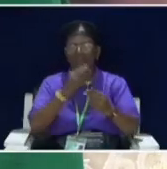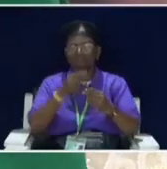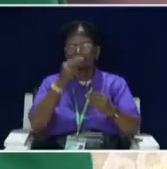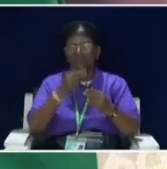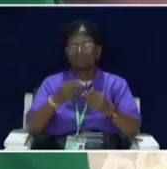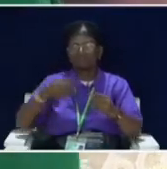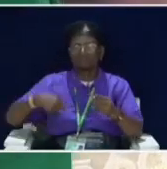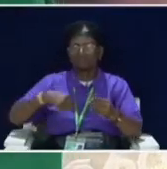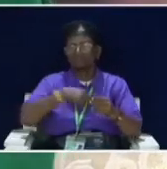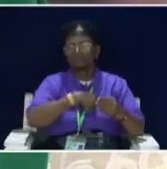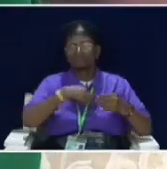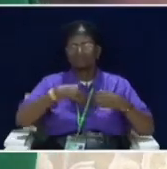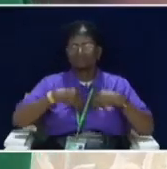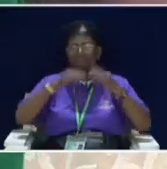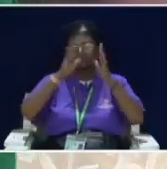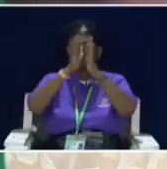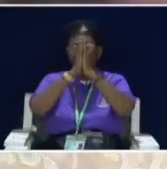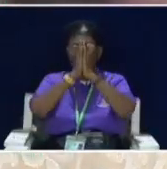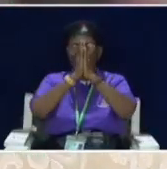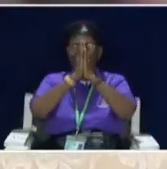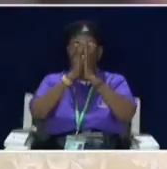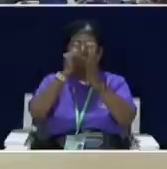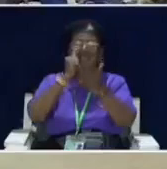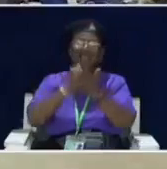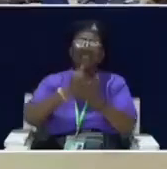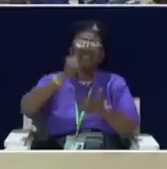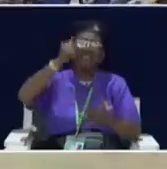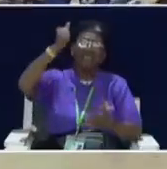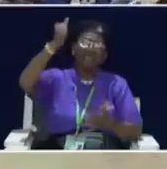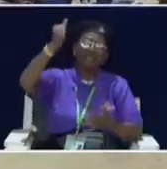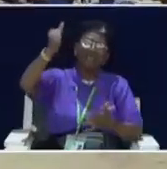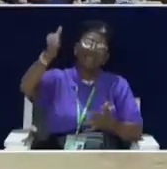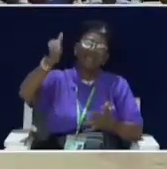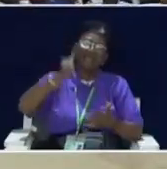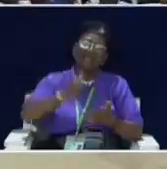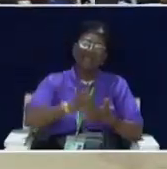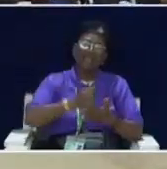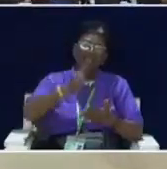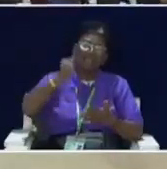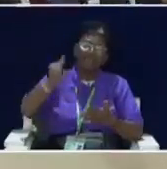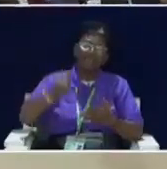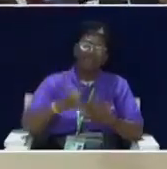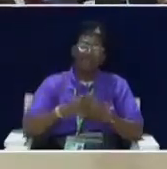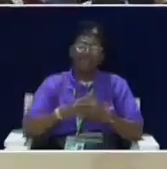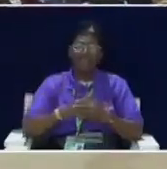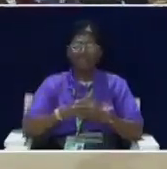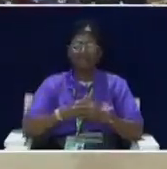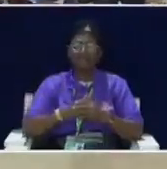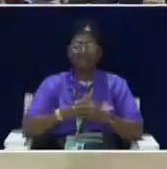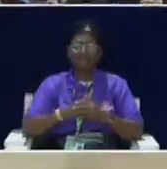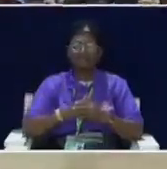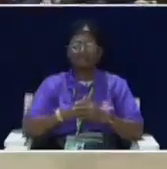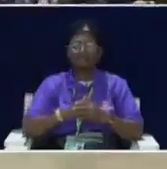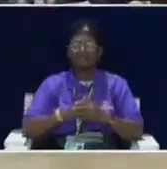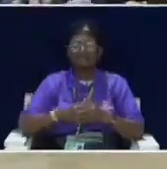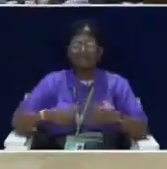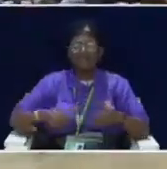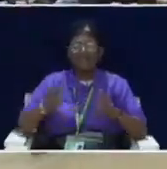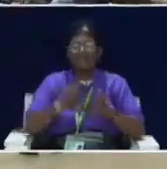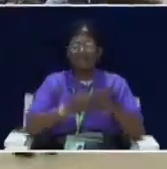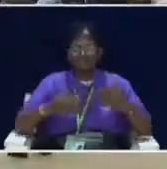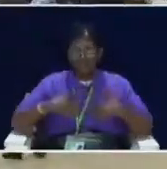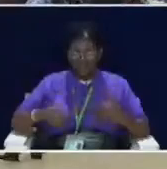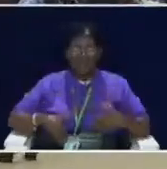Ní orúkọ ńlá Jésù la gbàdúrà. Amen. Amen. Well, let somebody